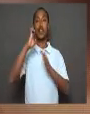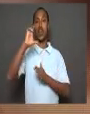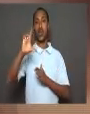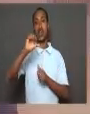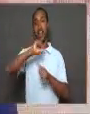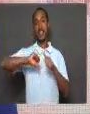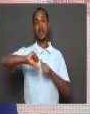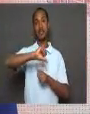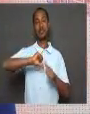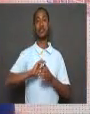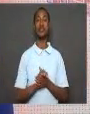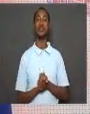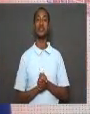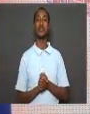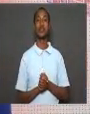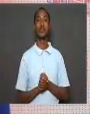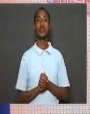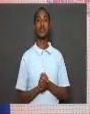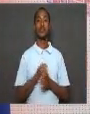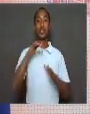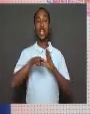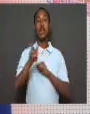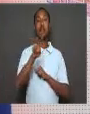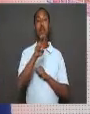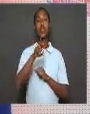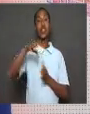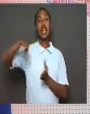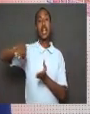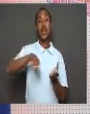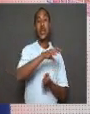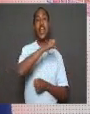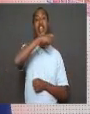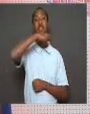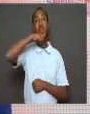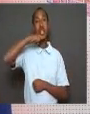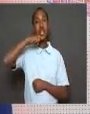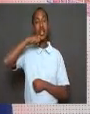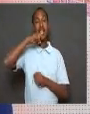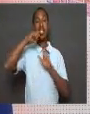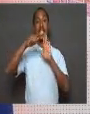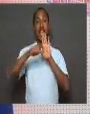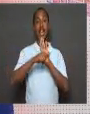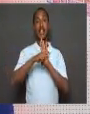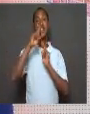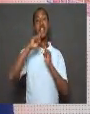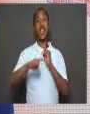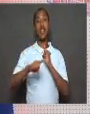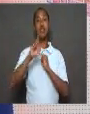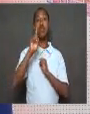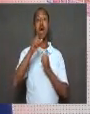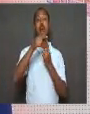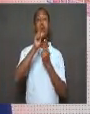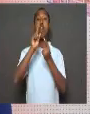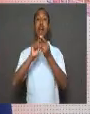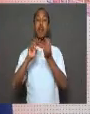atom. In both liquids and solids, the negative end of one